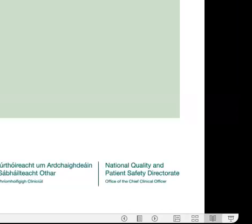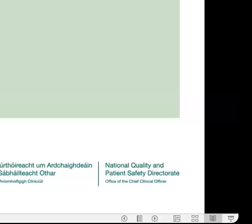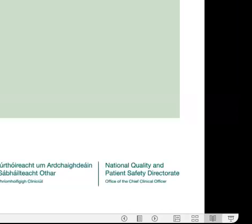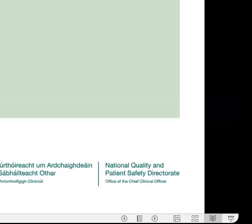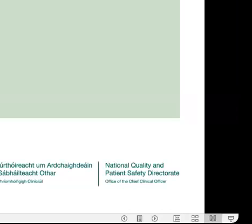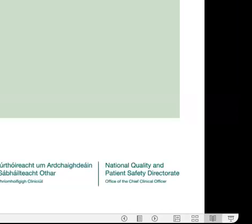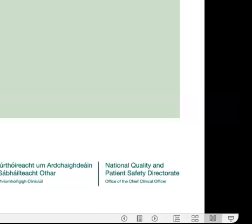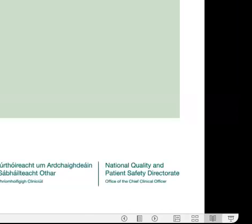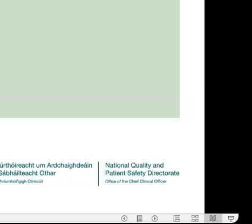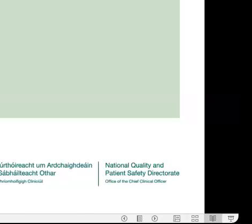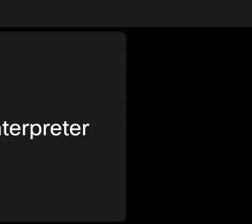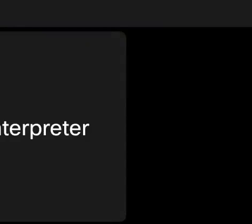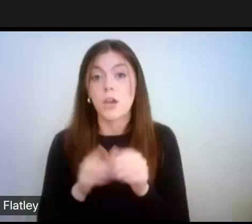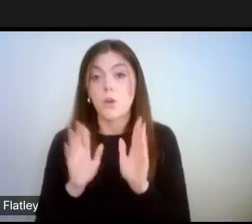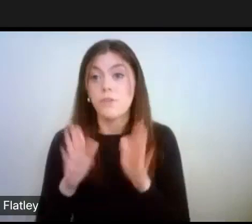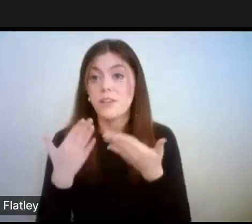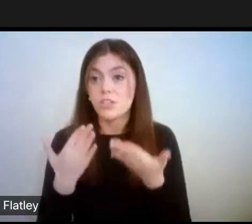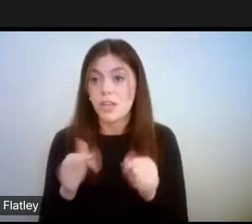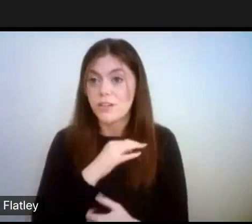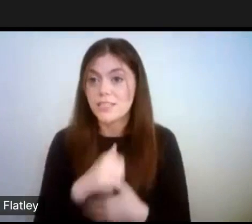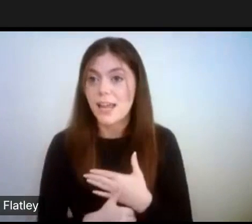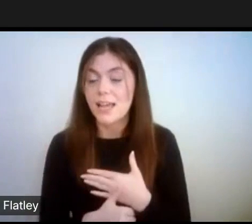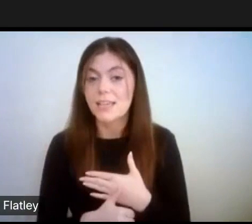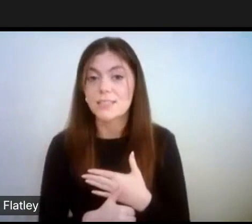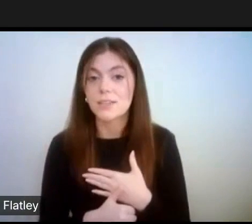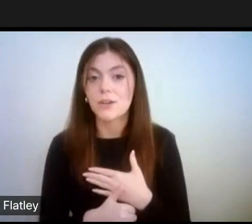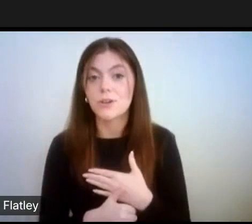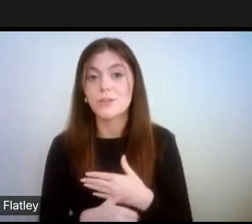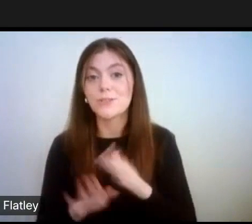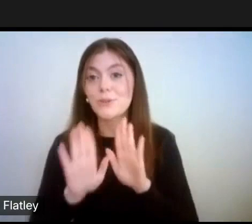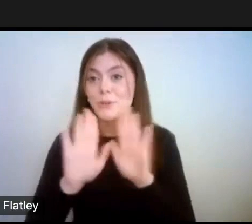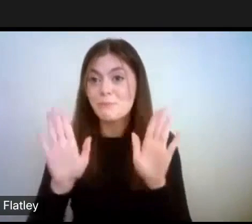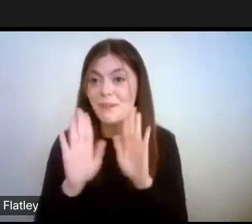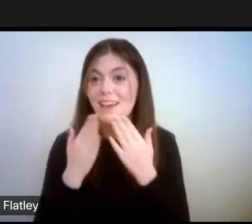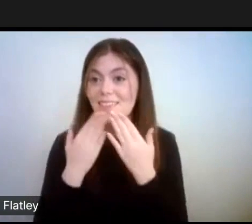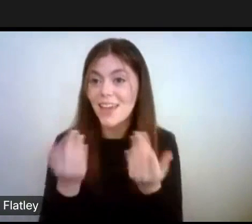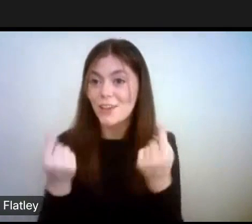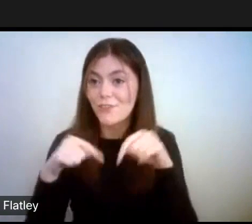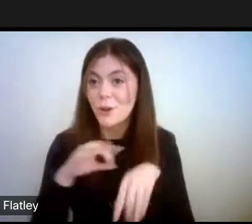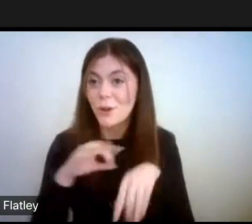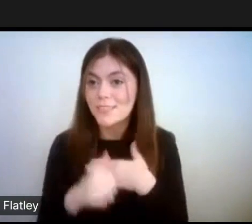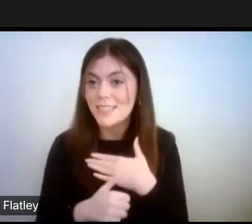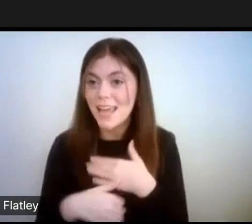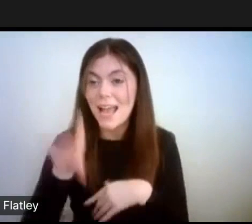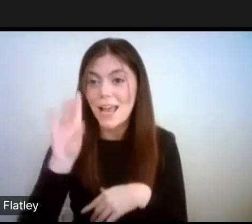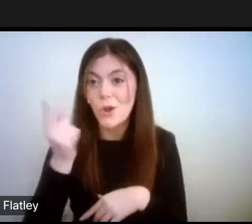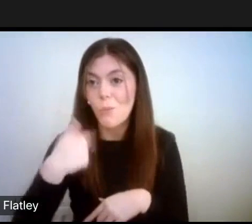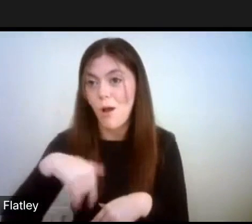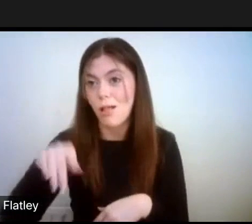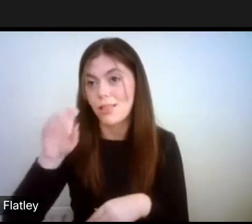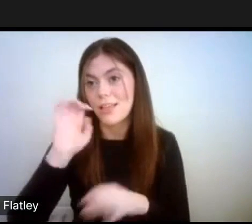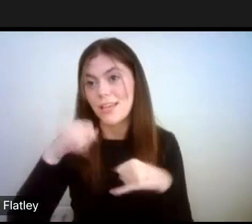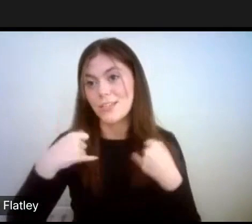So again, we'll just finish up there today. So just say goodbye to everybody. Thanks for attending, and hope you all have a lovely day. And thanks to